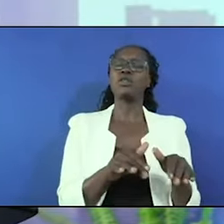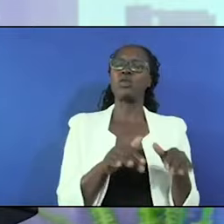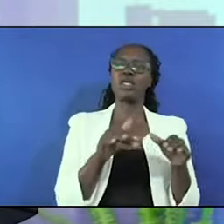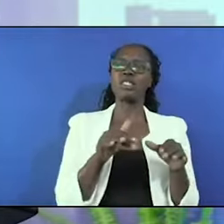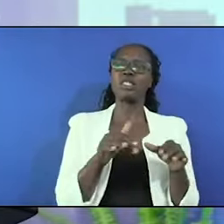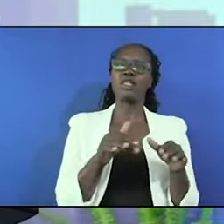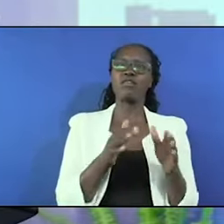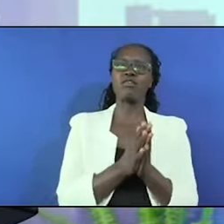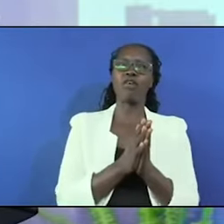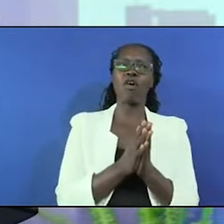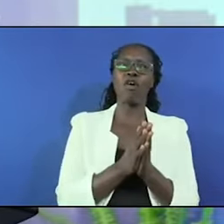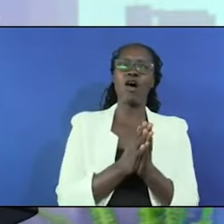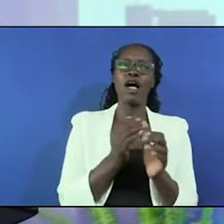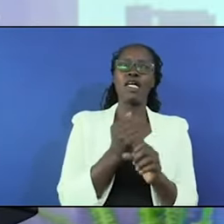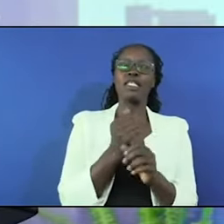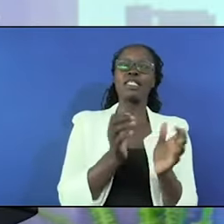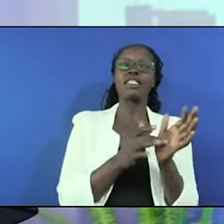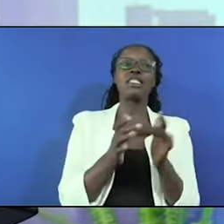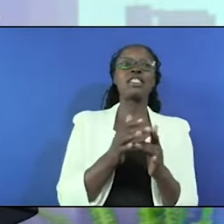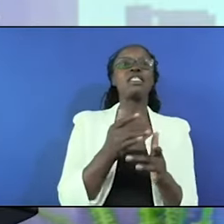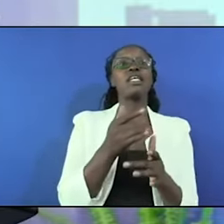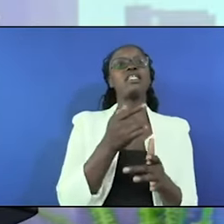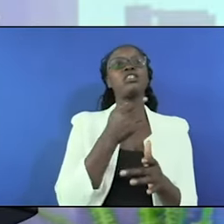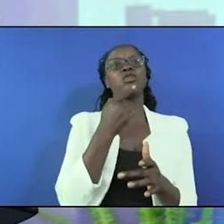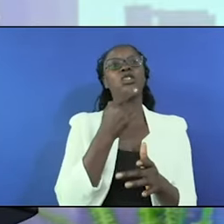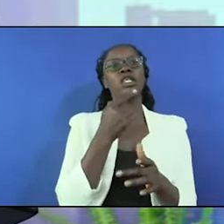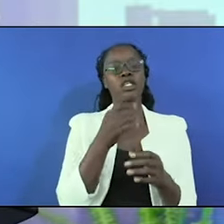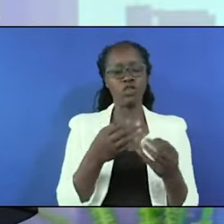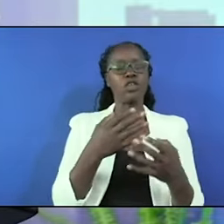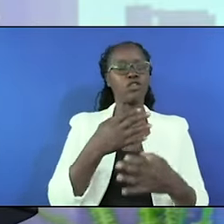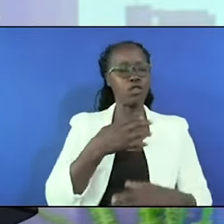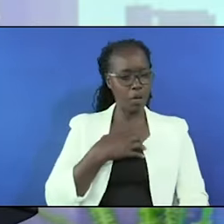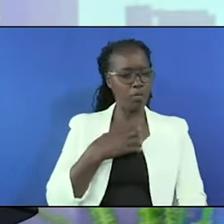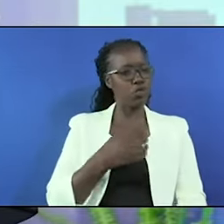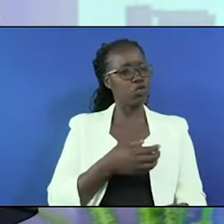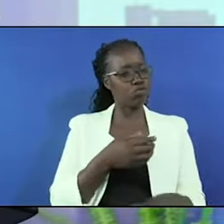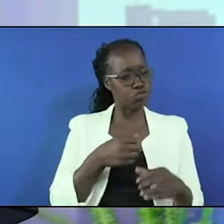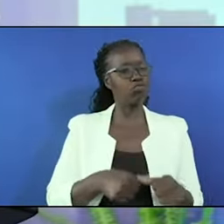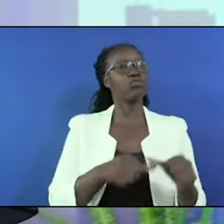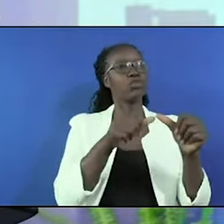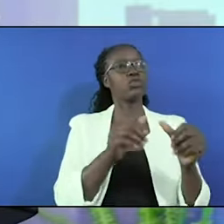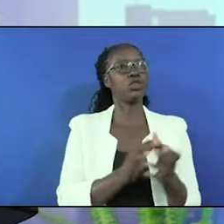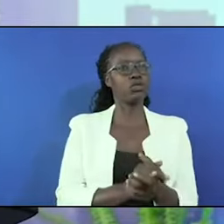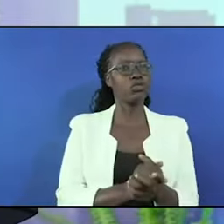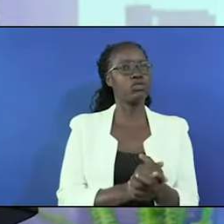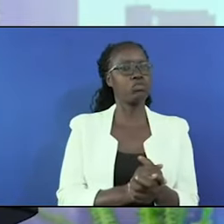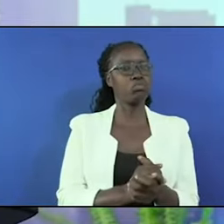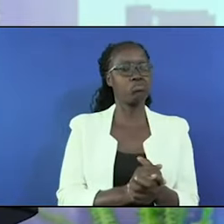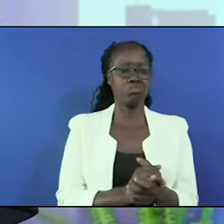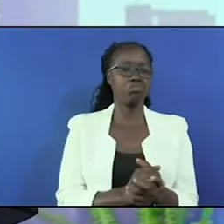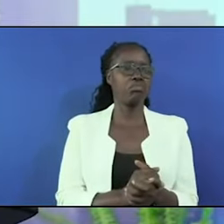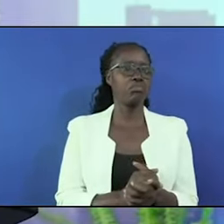our Lord and Savior Jesus Christ to give them the permission to do it,